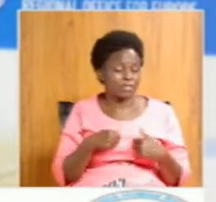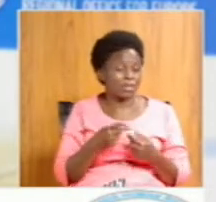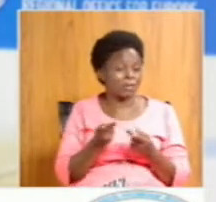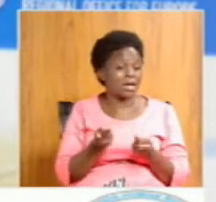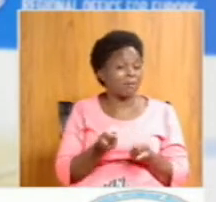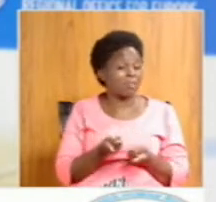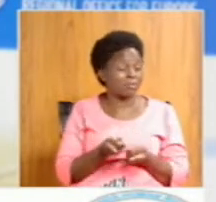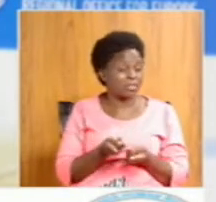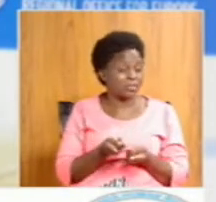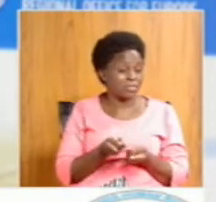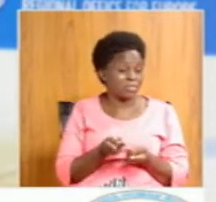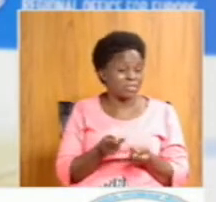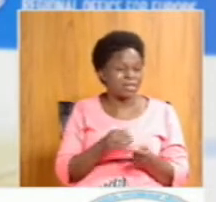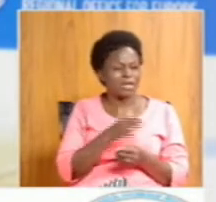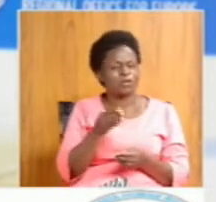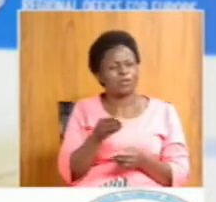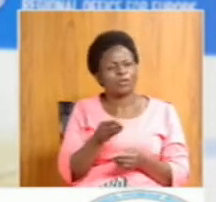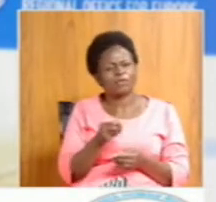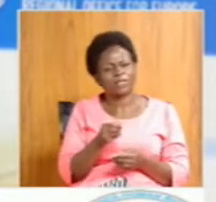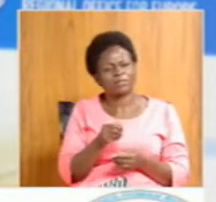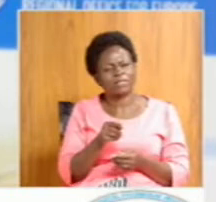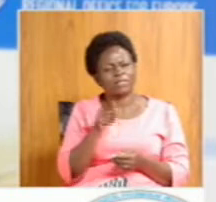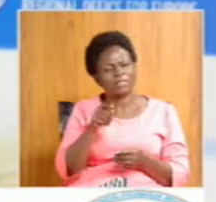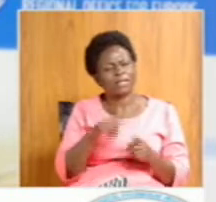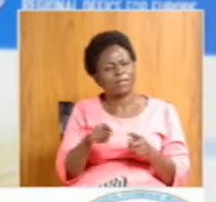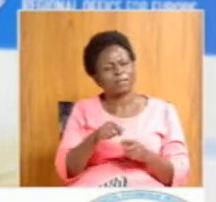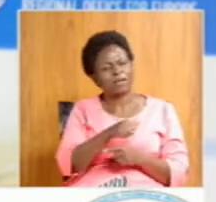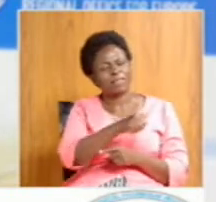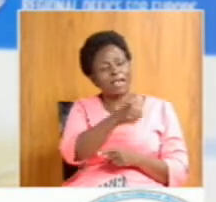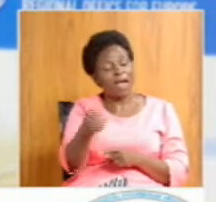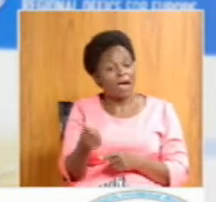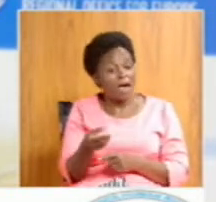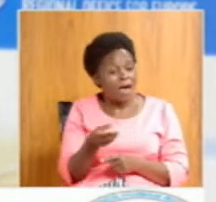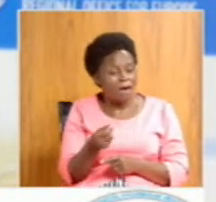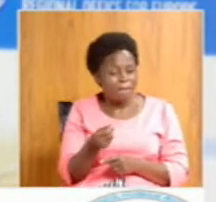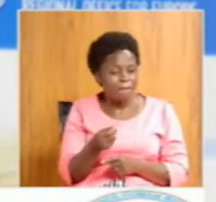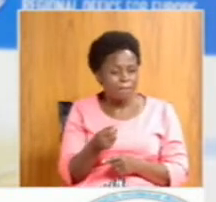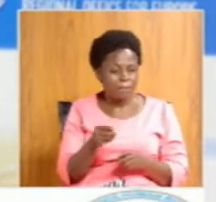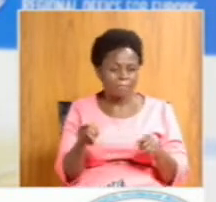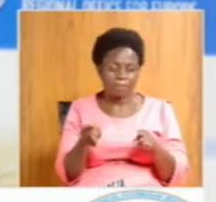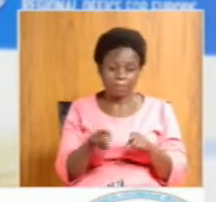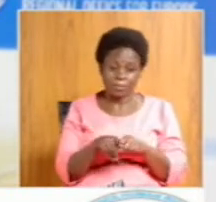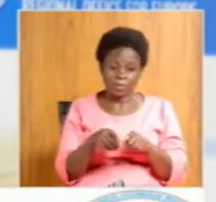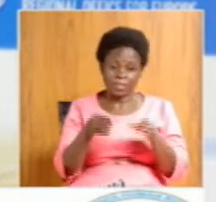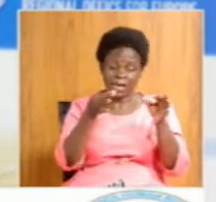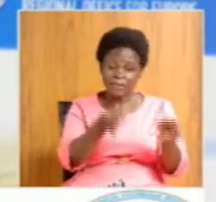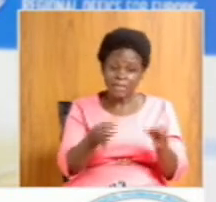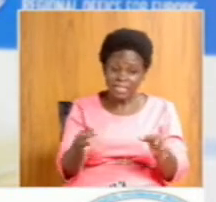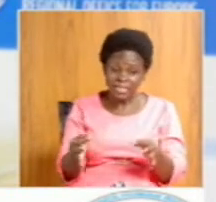did not necessitate a lot of that money going to the reserves but the other bit of the money of that credit facility